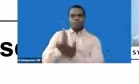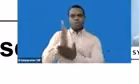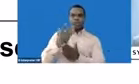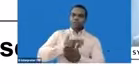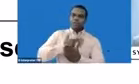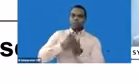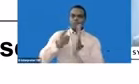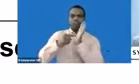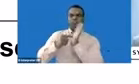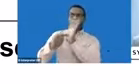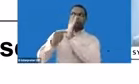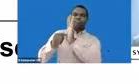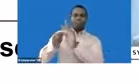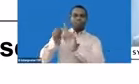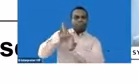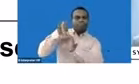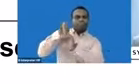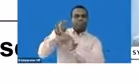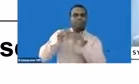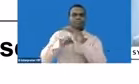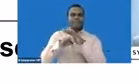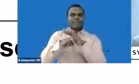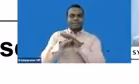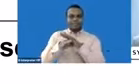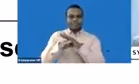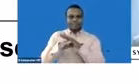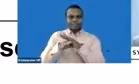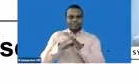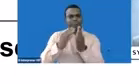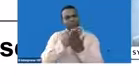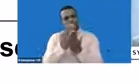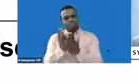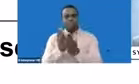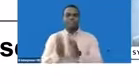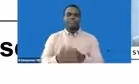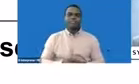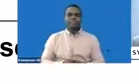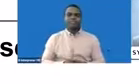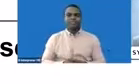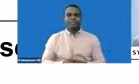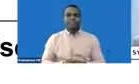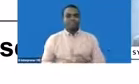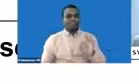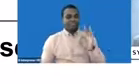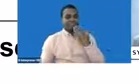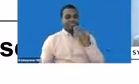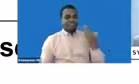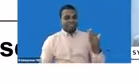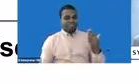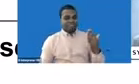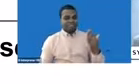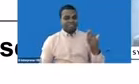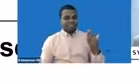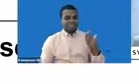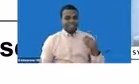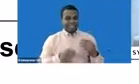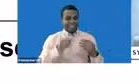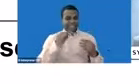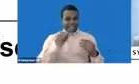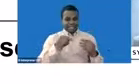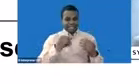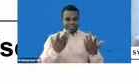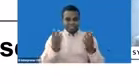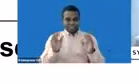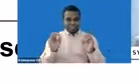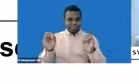Okay, thank you very much for this. And we don't have any more questions in the Q&A now, but please